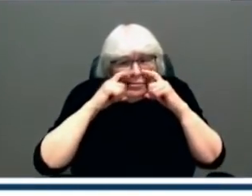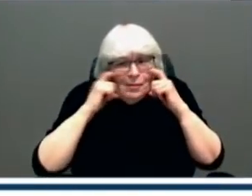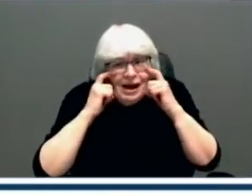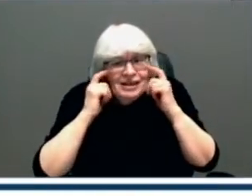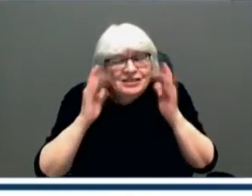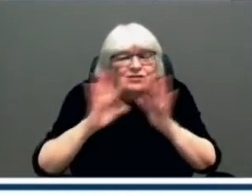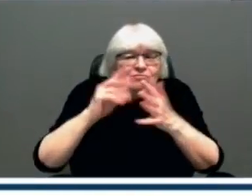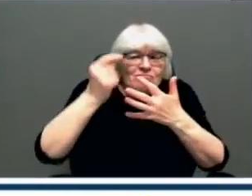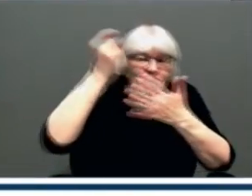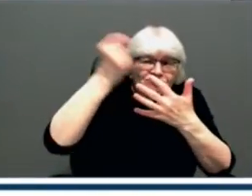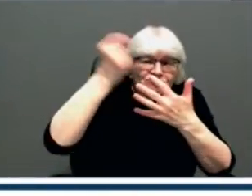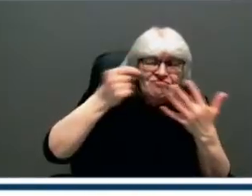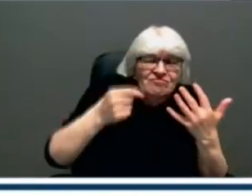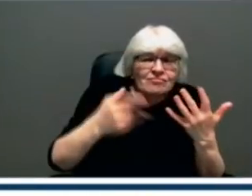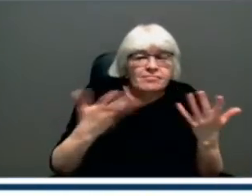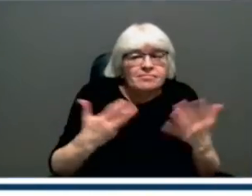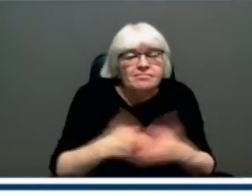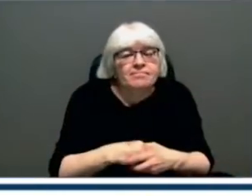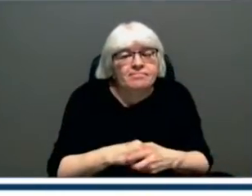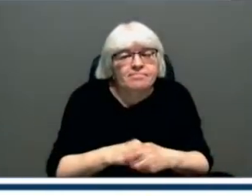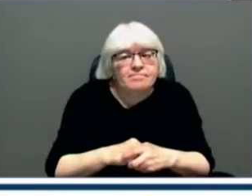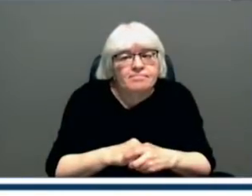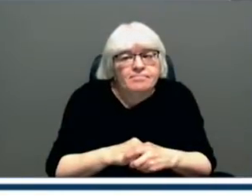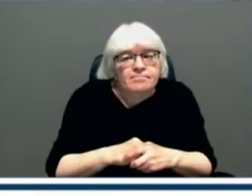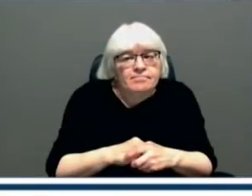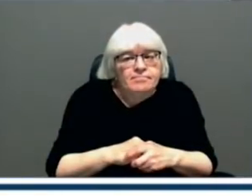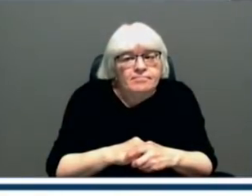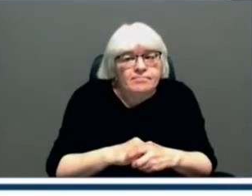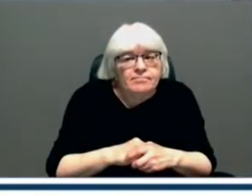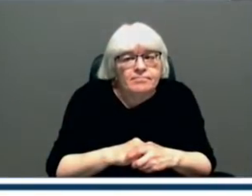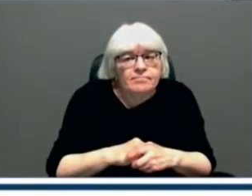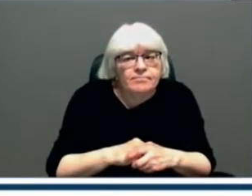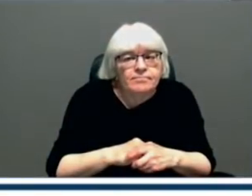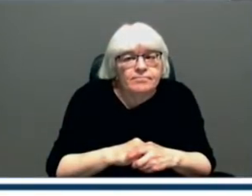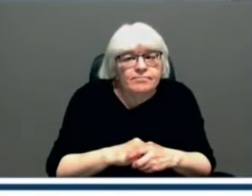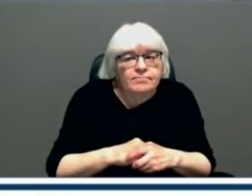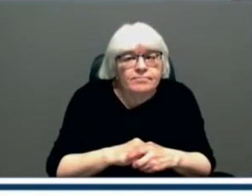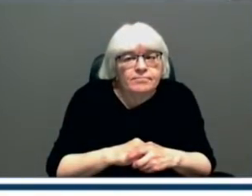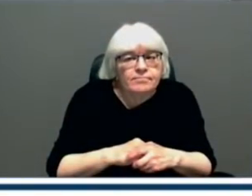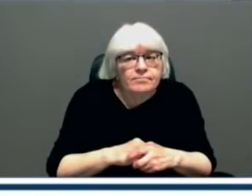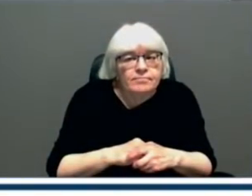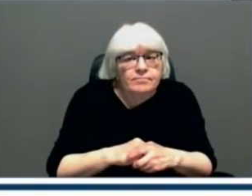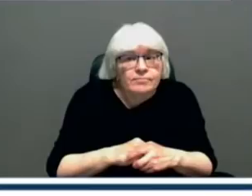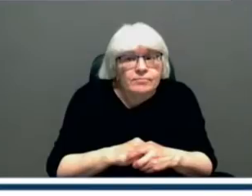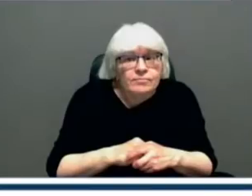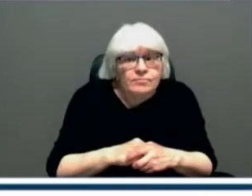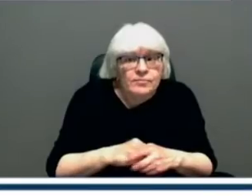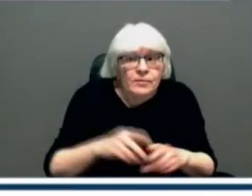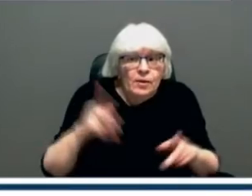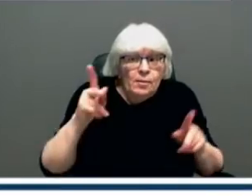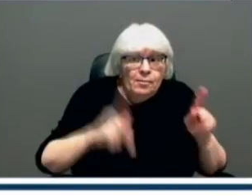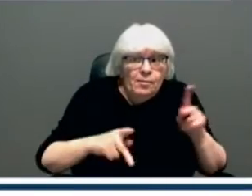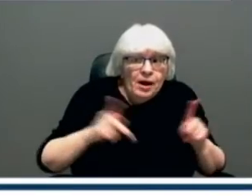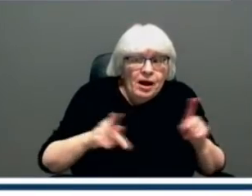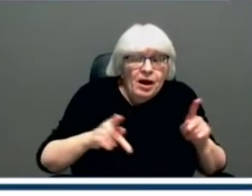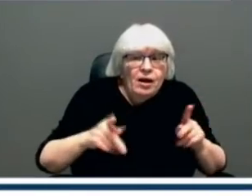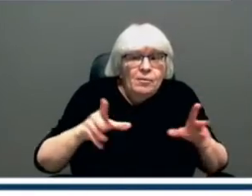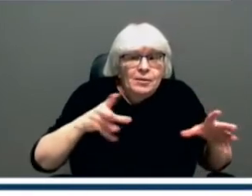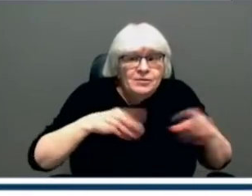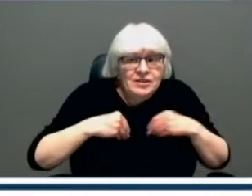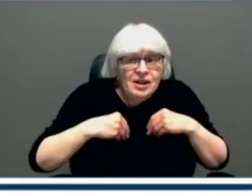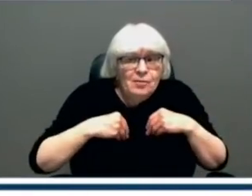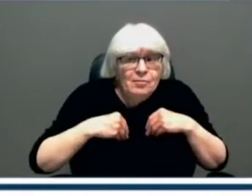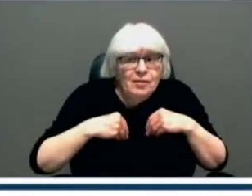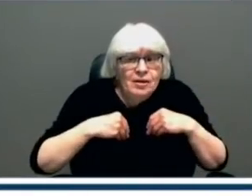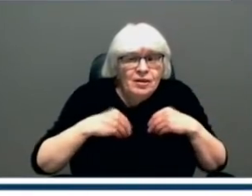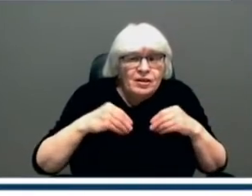Blair, do you have a follow-up? Yes. Are you getting buy-in from the public? Because there's a lot of chatter in social media and elsewhere.